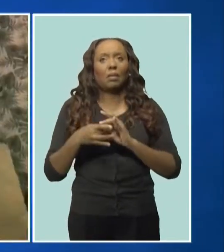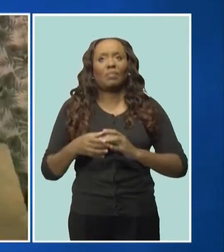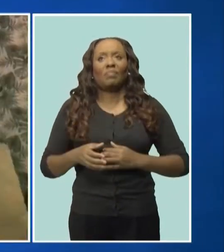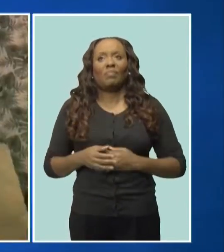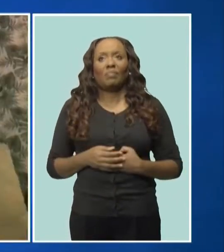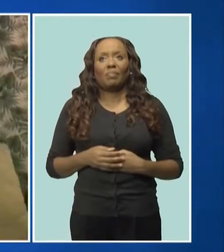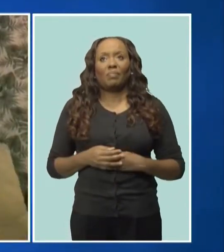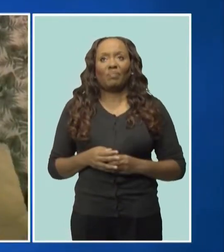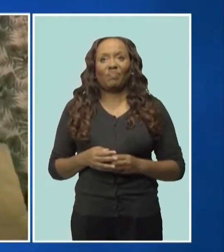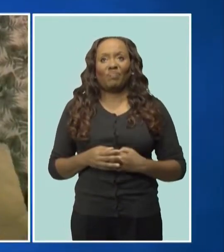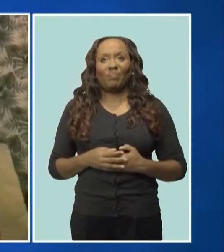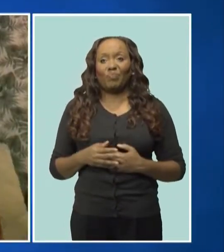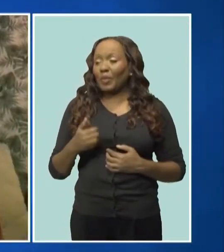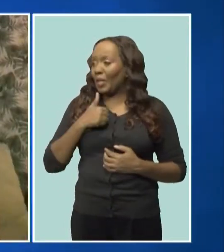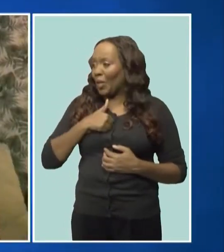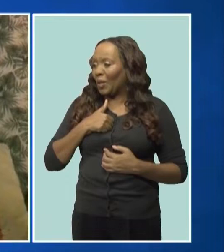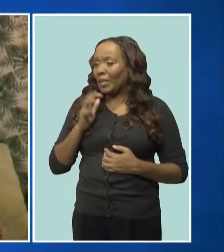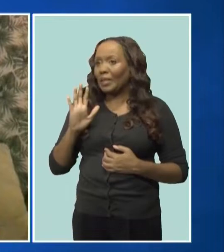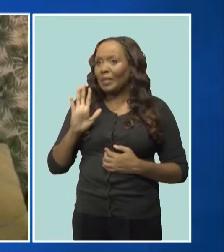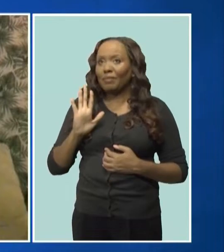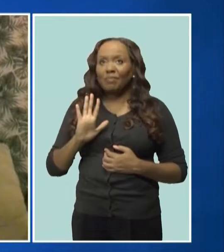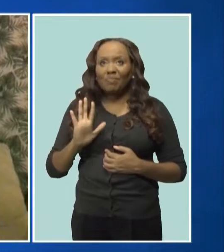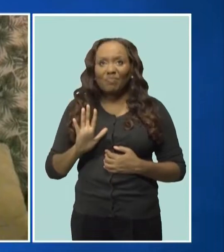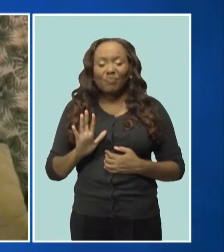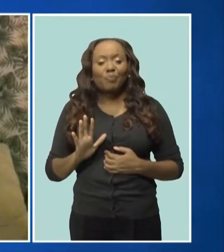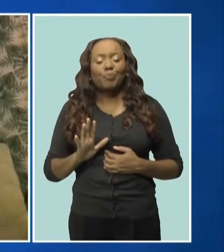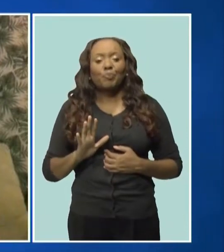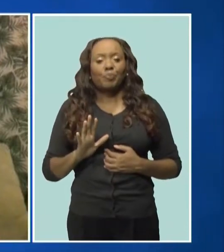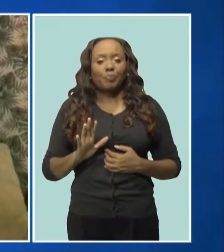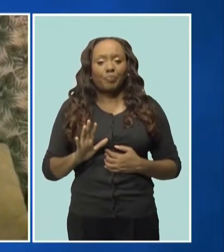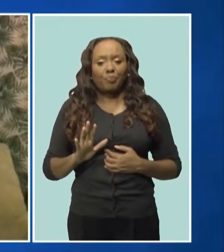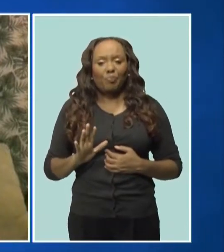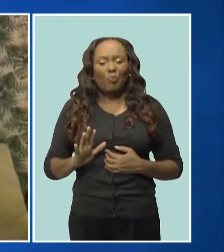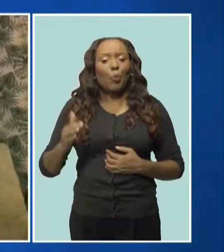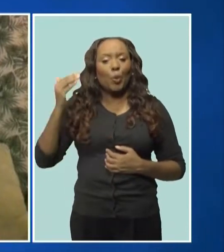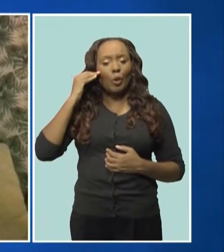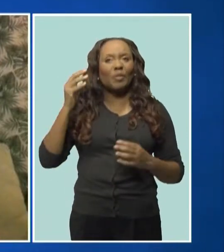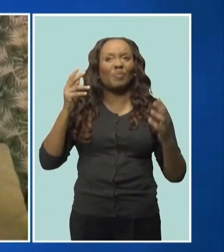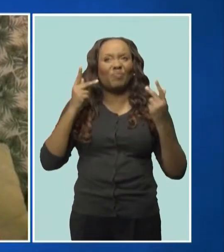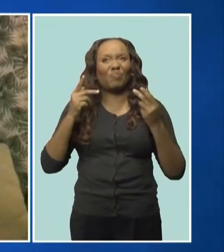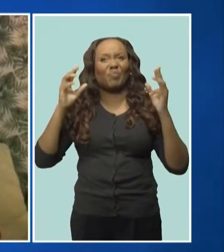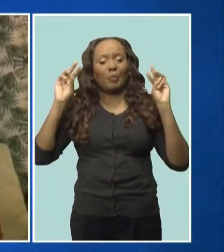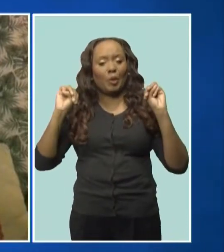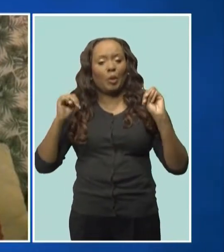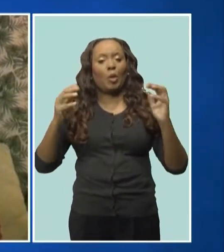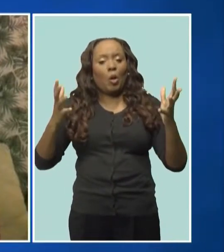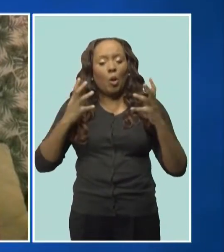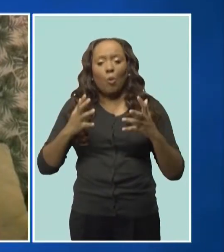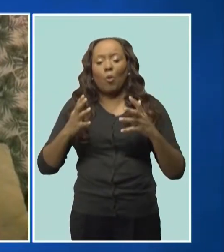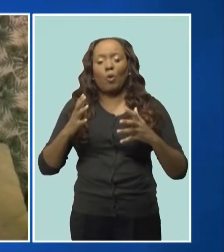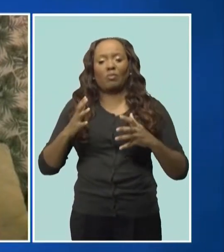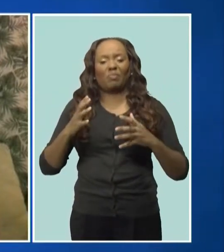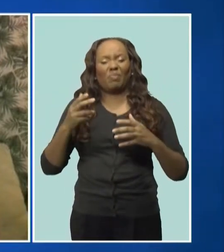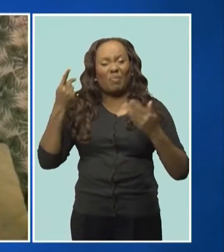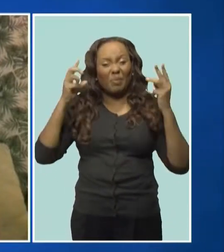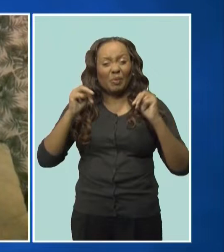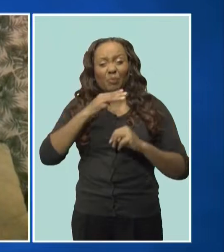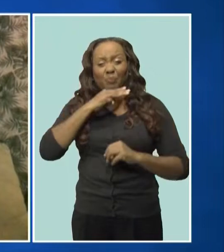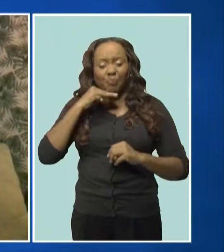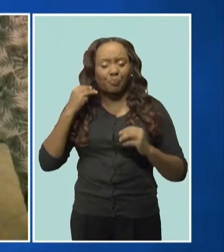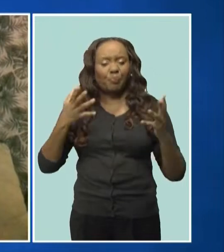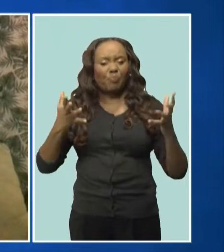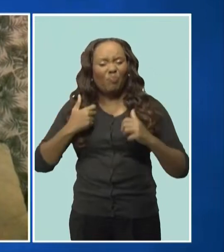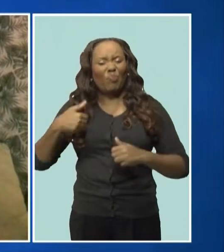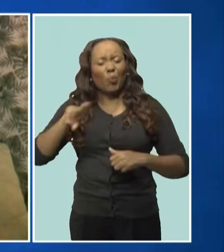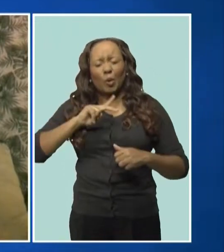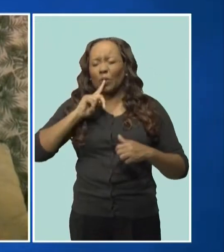beautifully. Want to say that It dovetails beautifully with what the Prime Minister's mission is, to be able to open up the gateway for us not just to travel as a people,